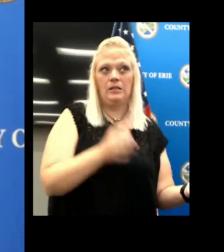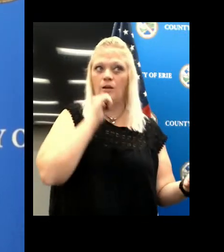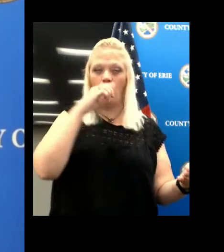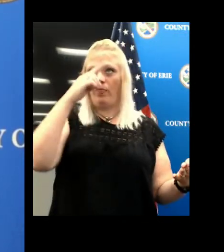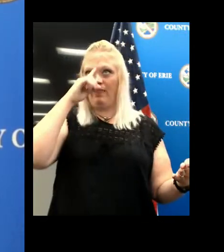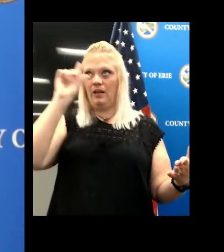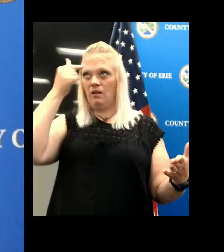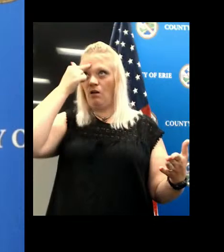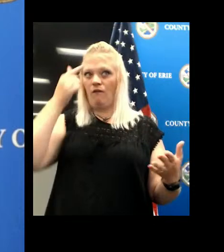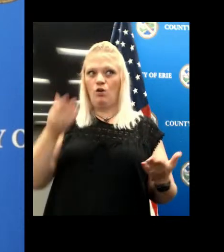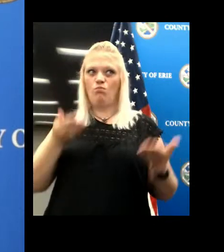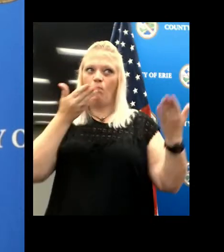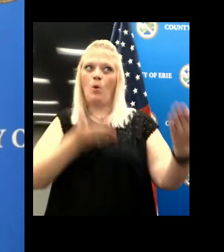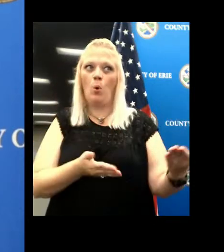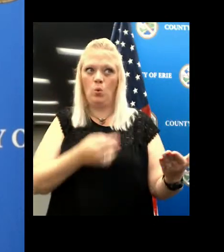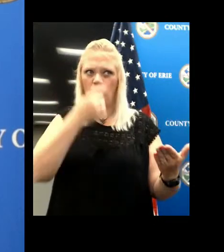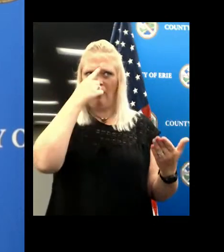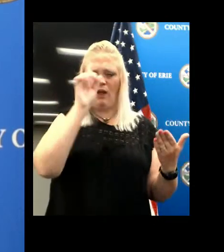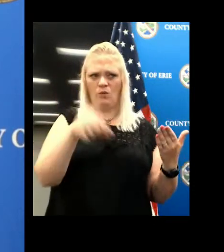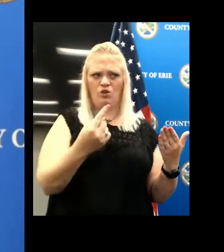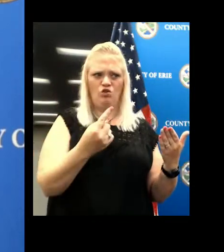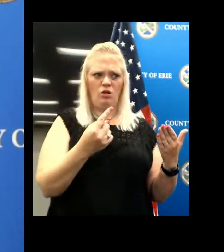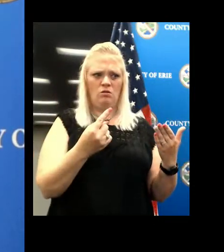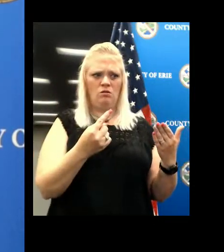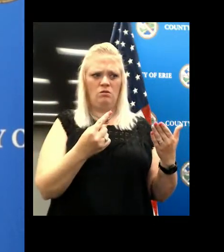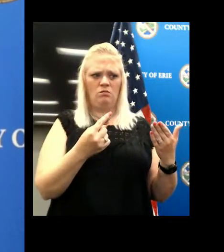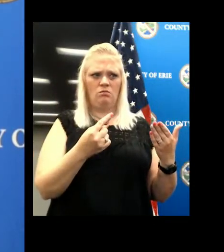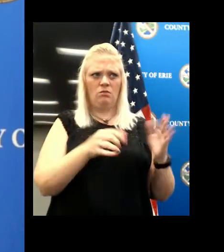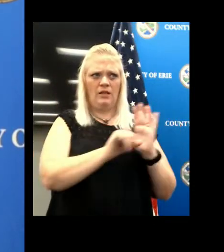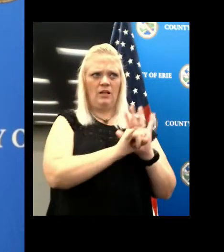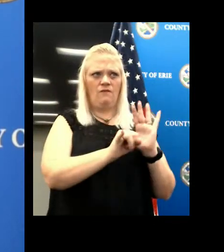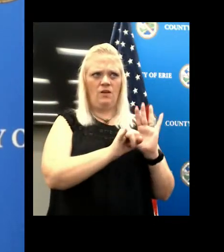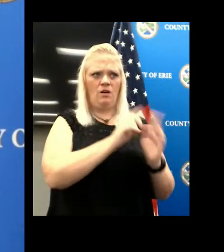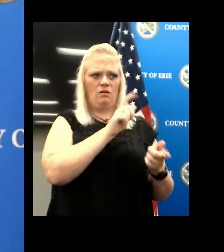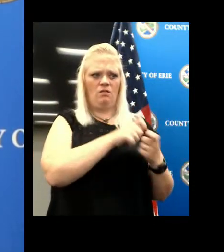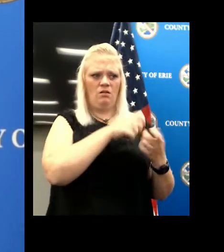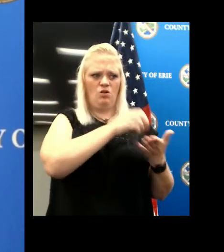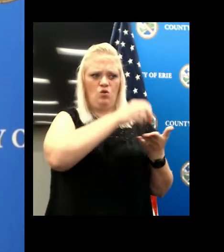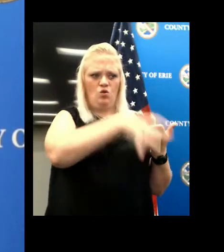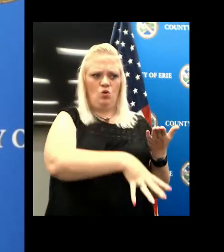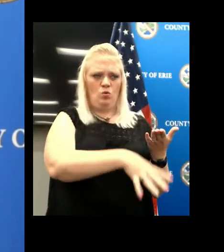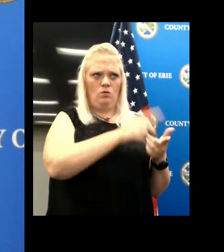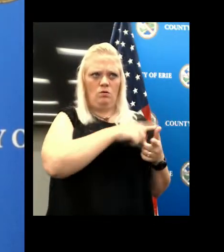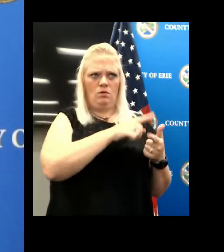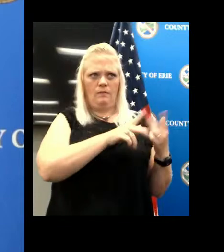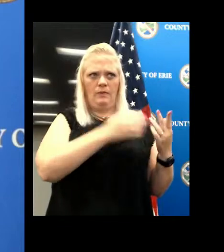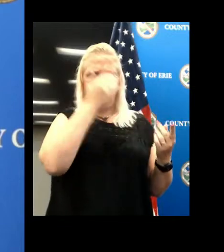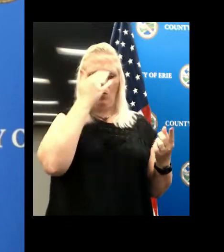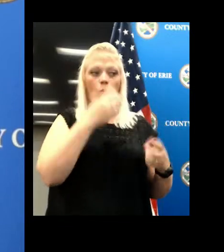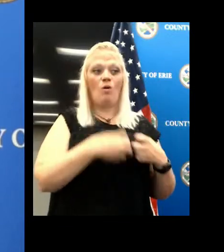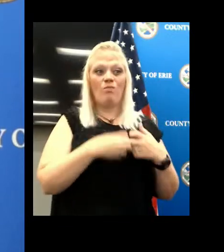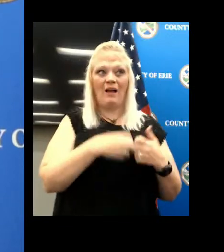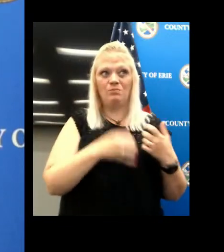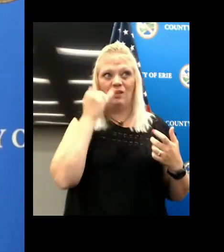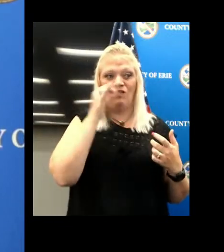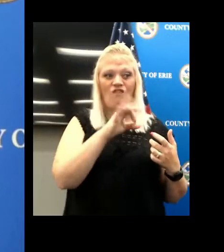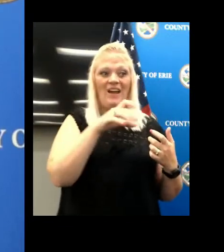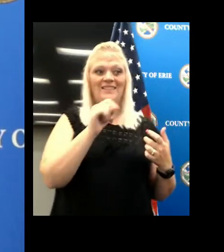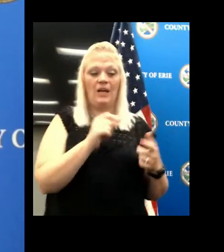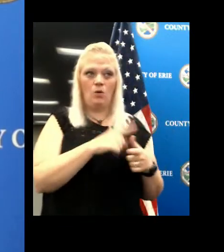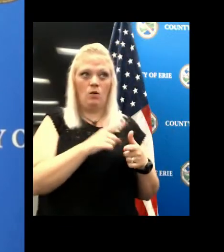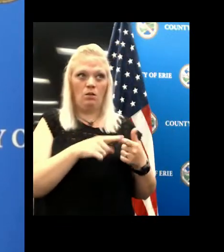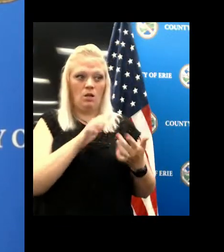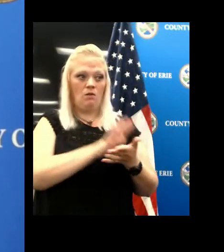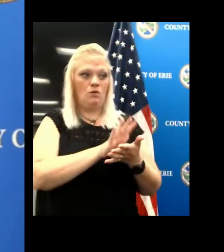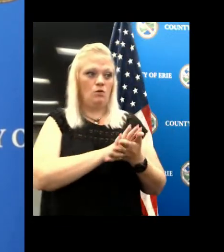governor proposed. I thought it was just identifying a student so that people knew. Now, the problem is if you find out and you got a school